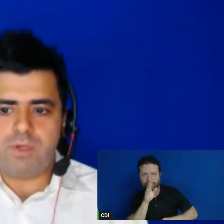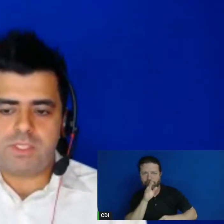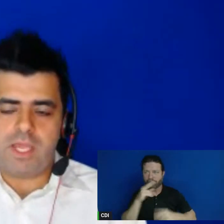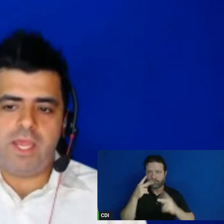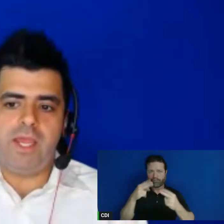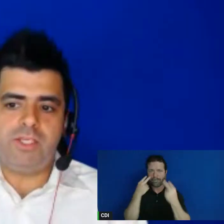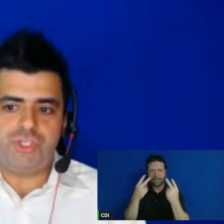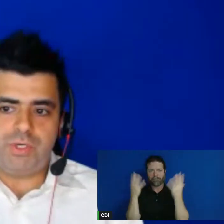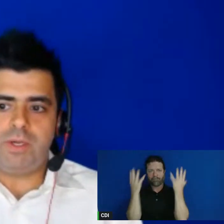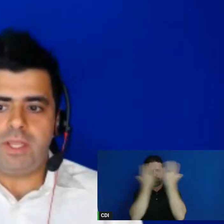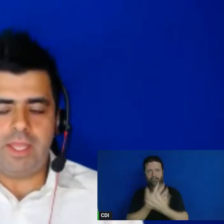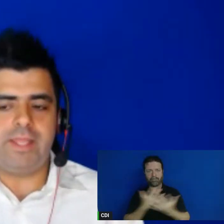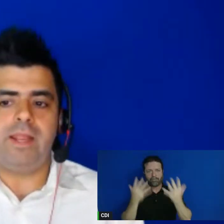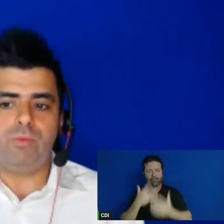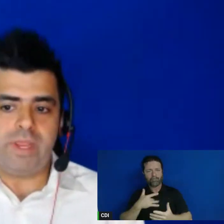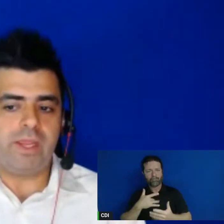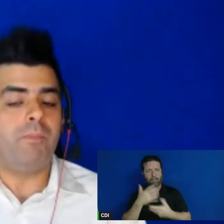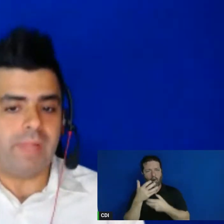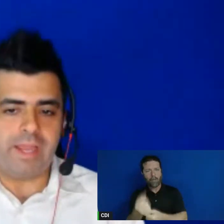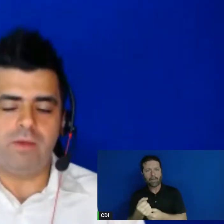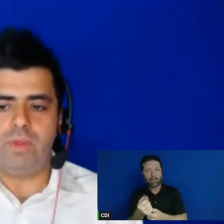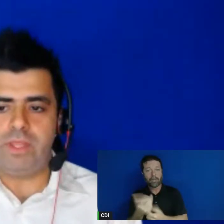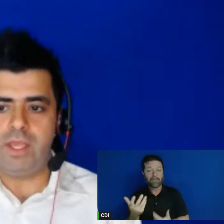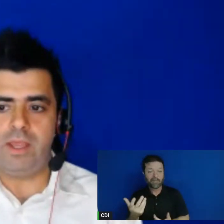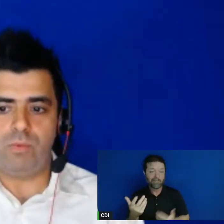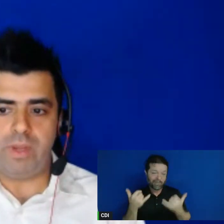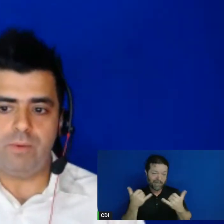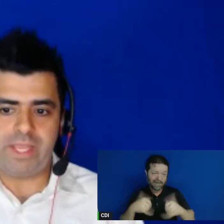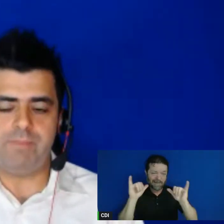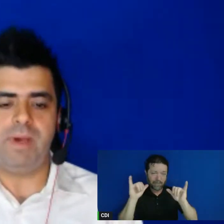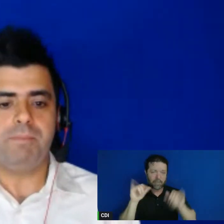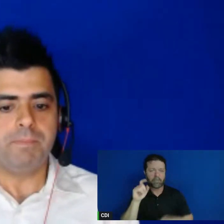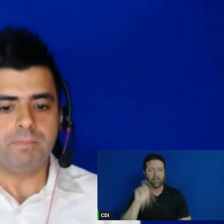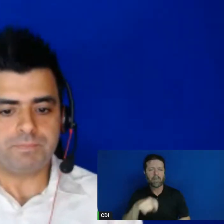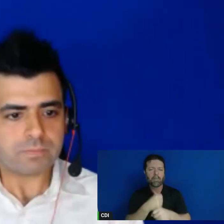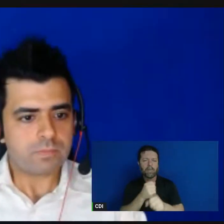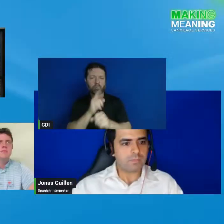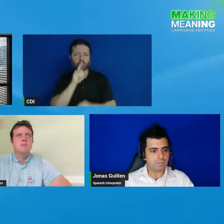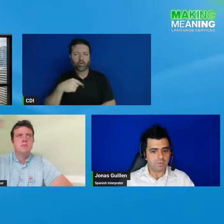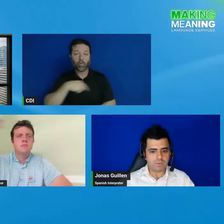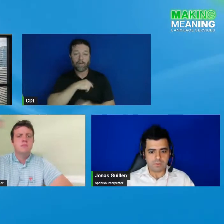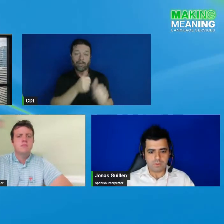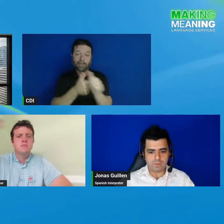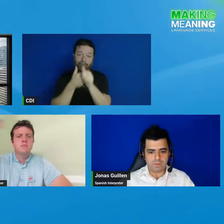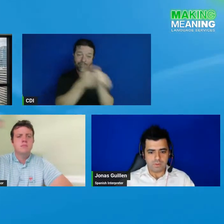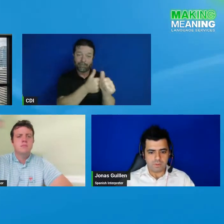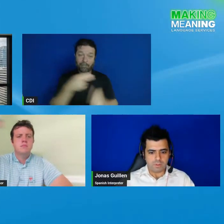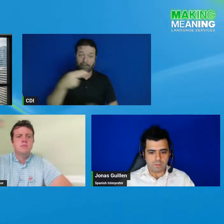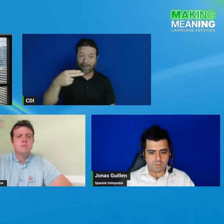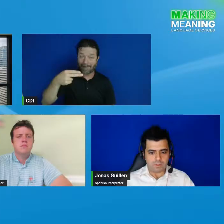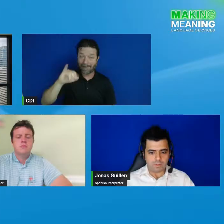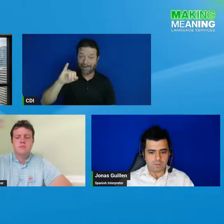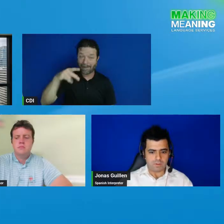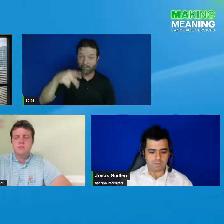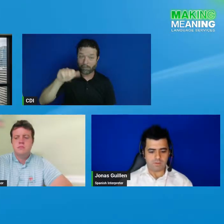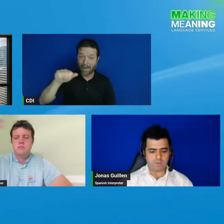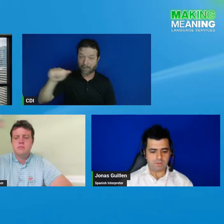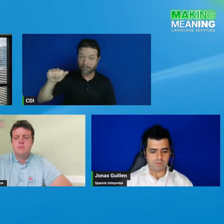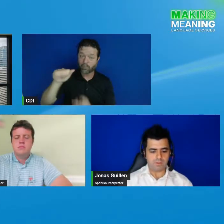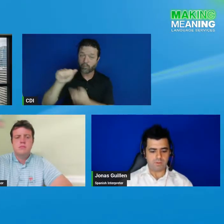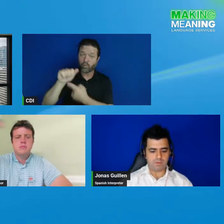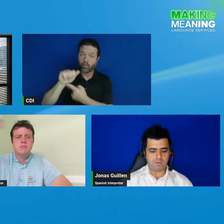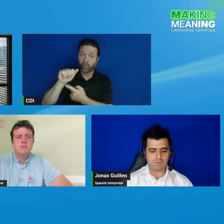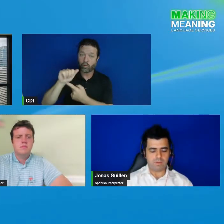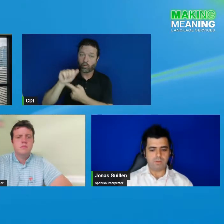We must ensure that we comply with HIPAA. Yep, absolutely. And for anyone